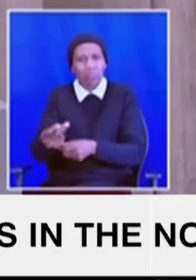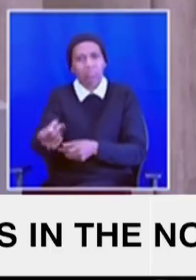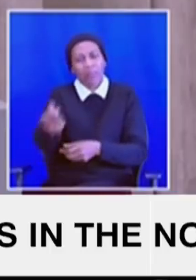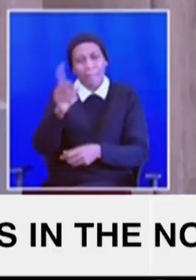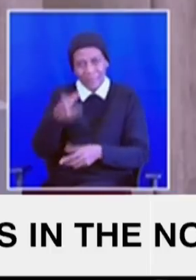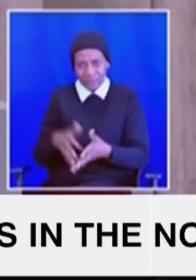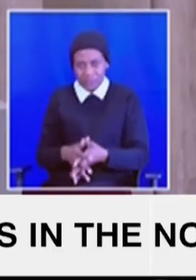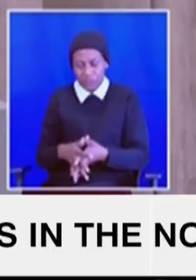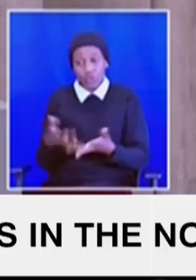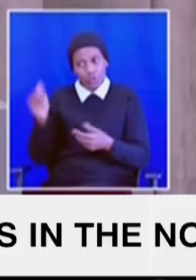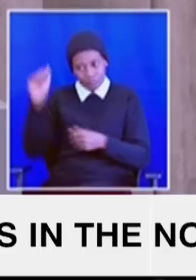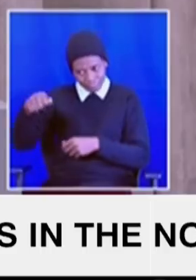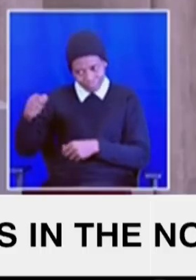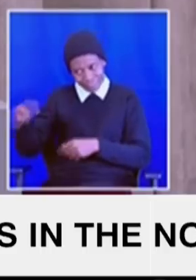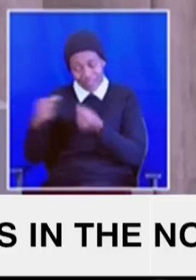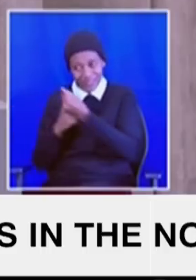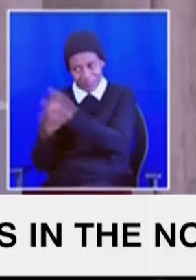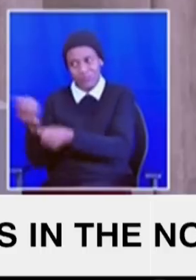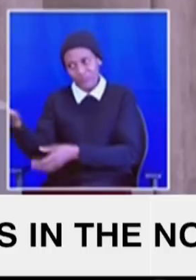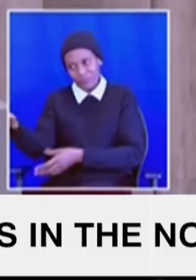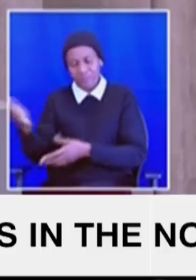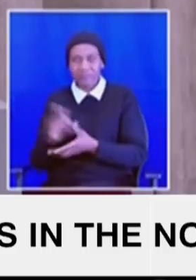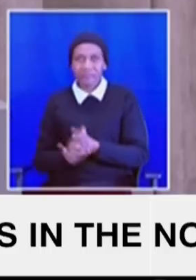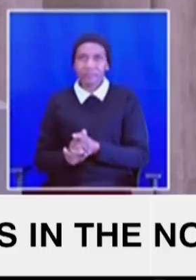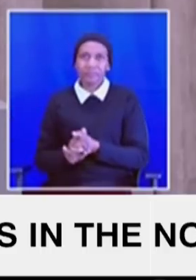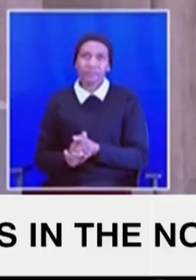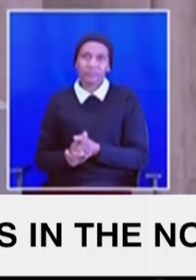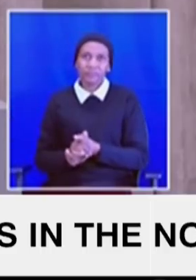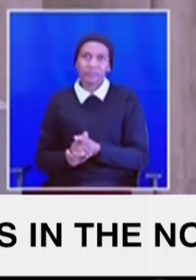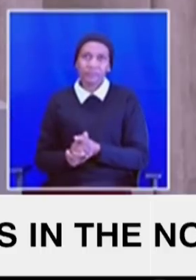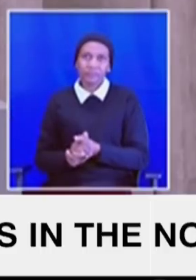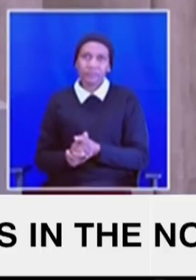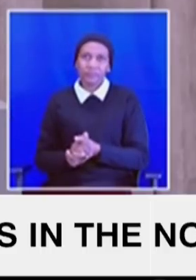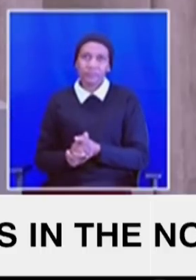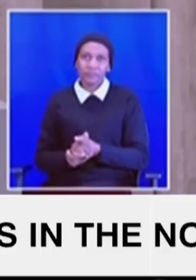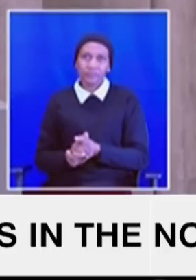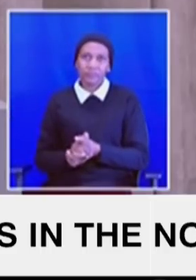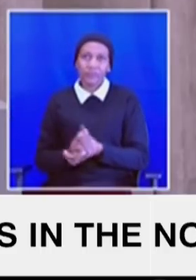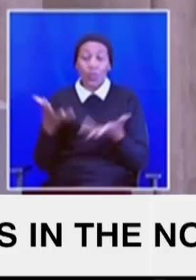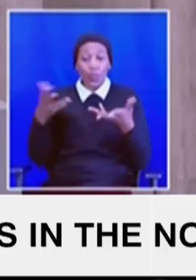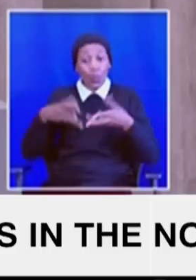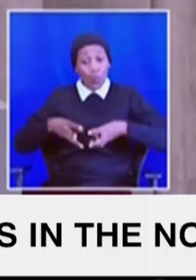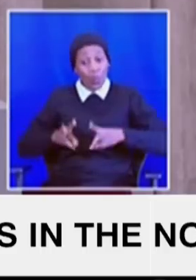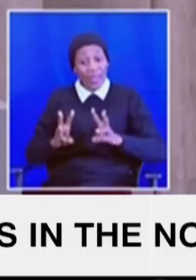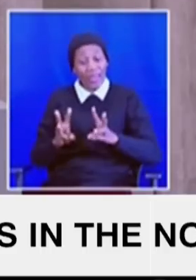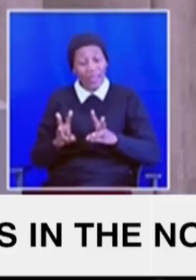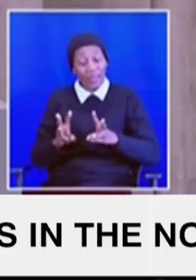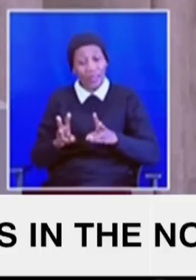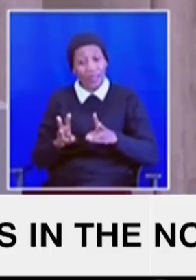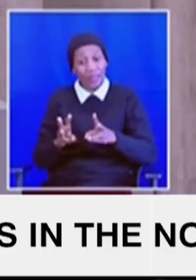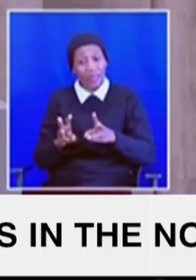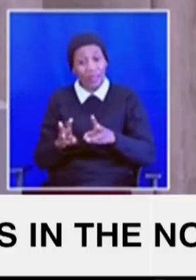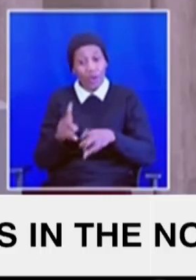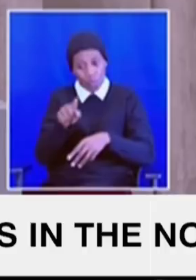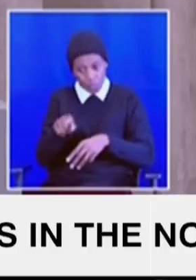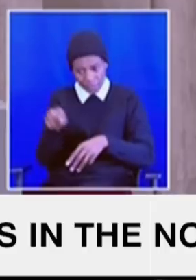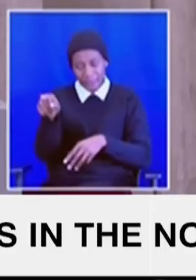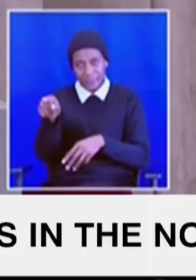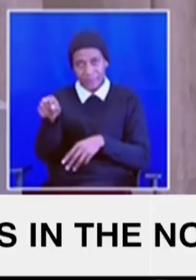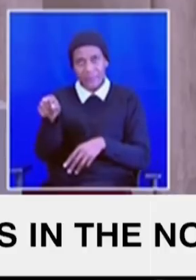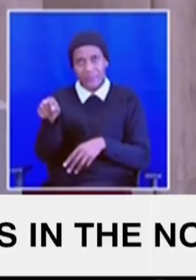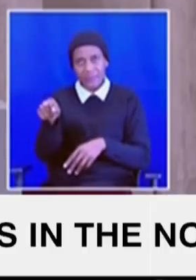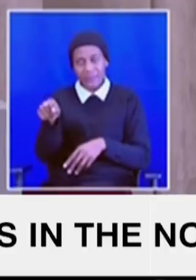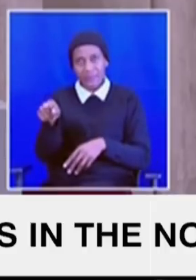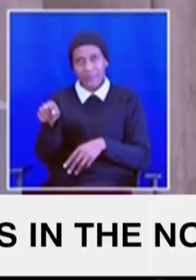So I agree with you that the participatory approach is correct